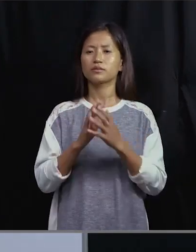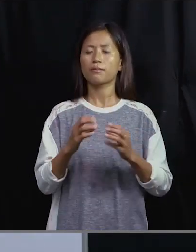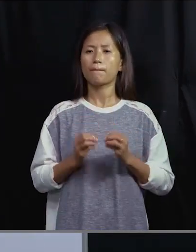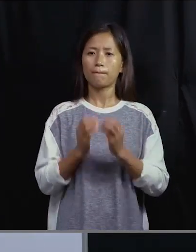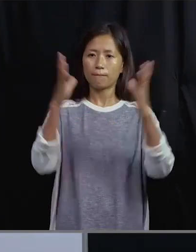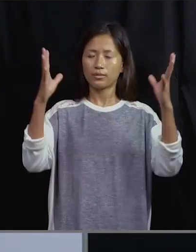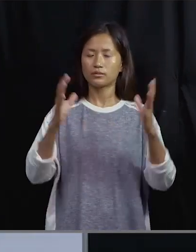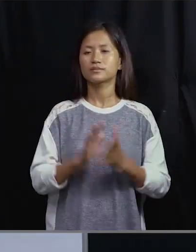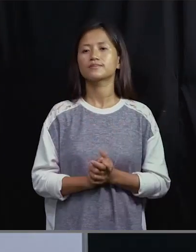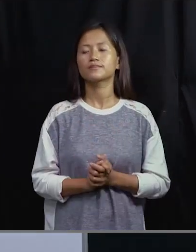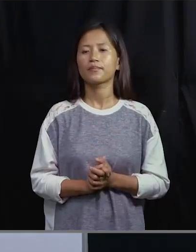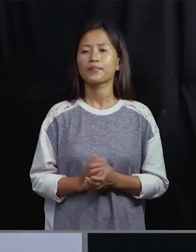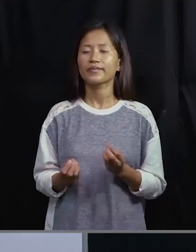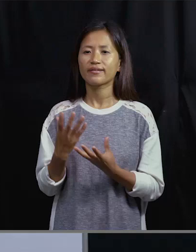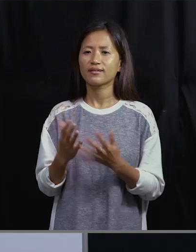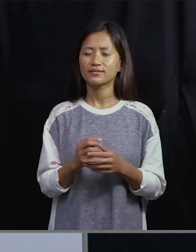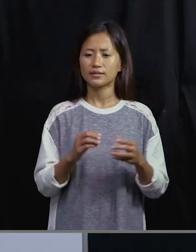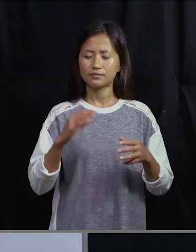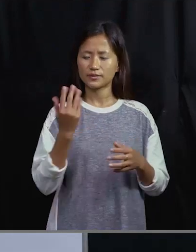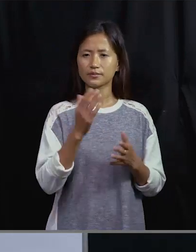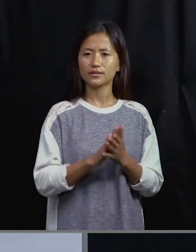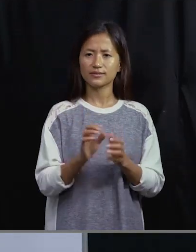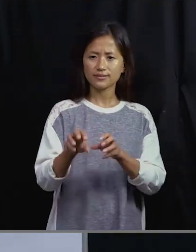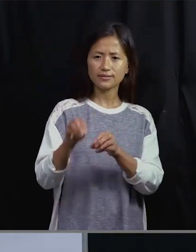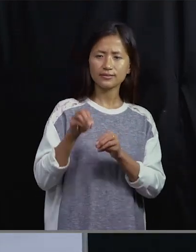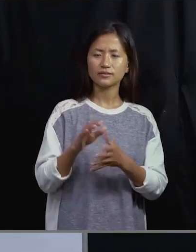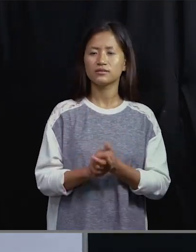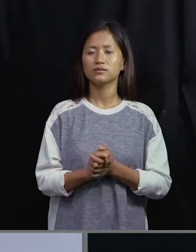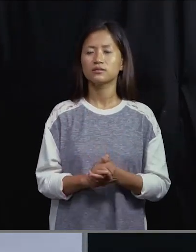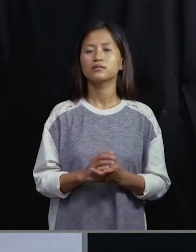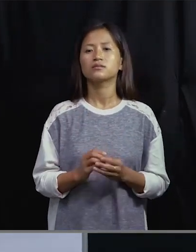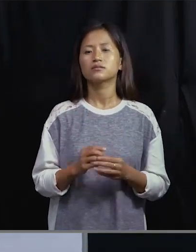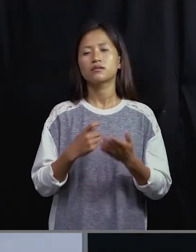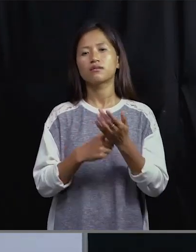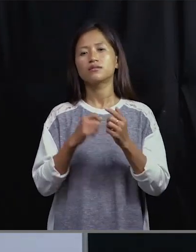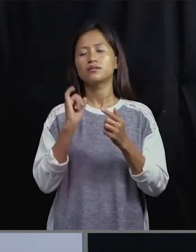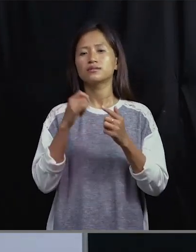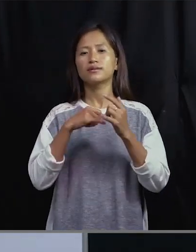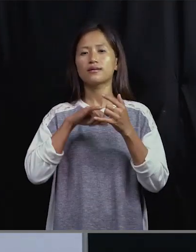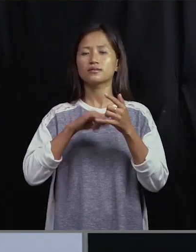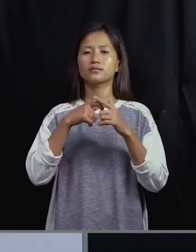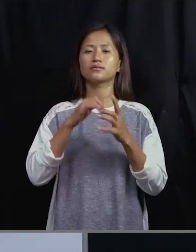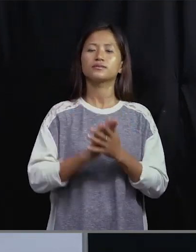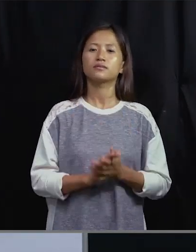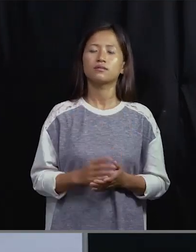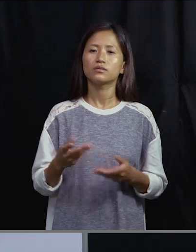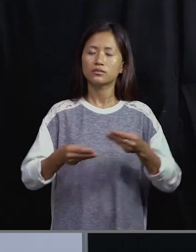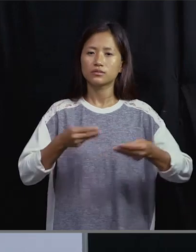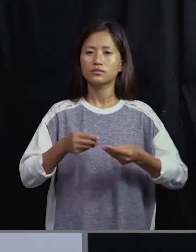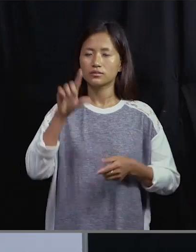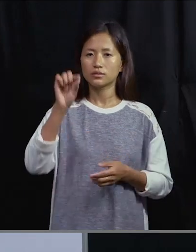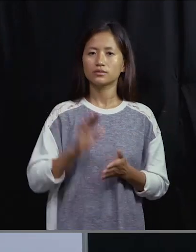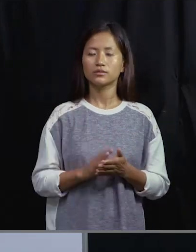get burned also. Sometimes theft, isn't that? So all those things are risk. So what the businessmen do is that they used